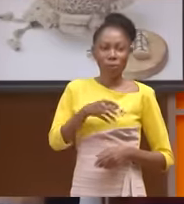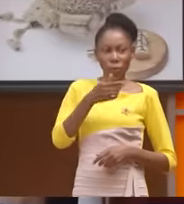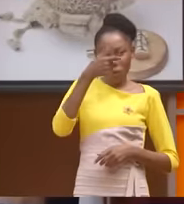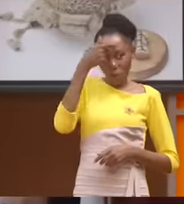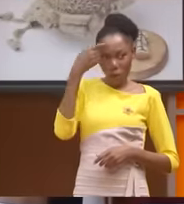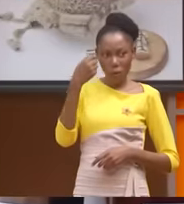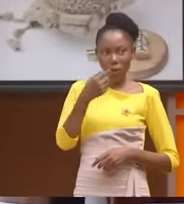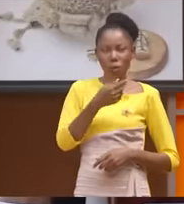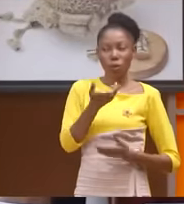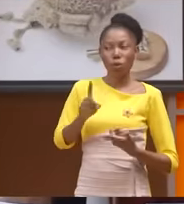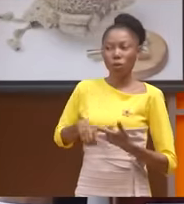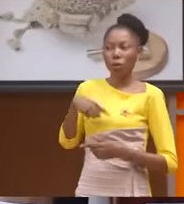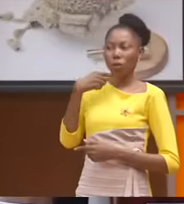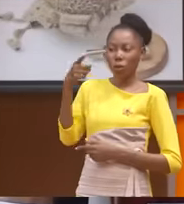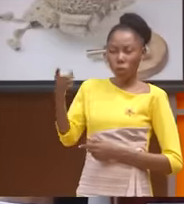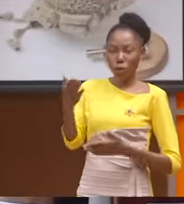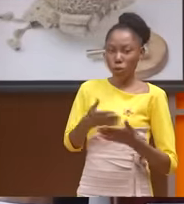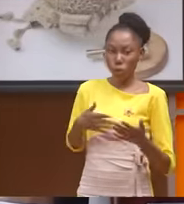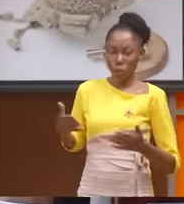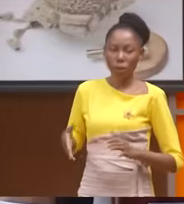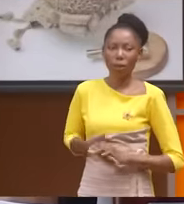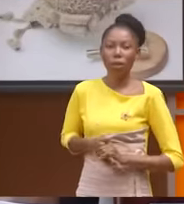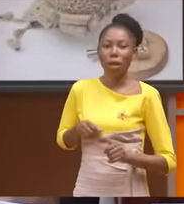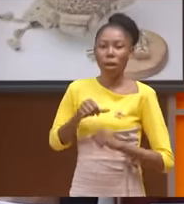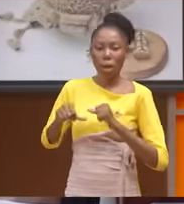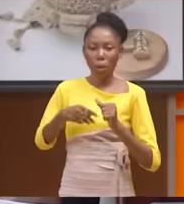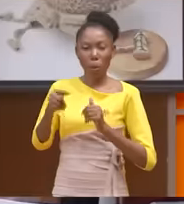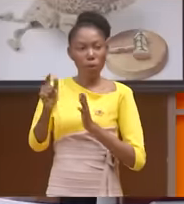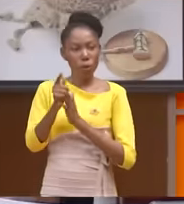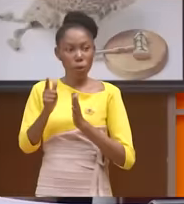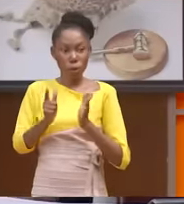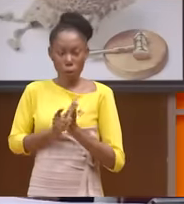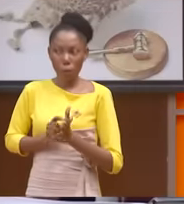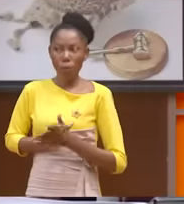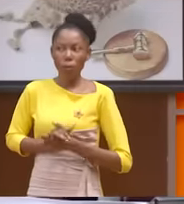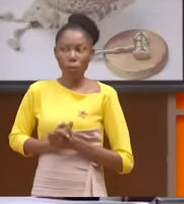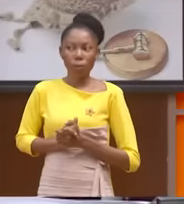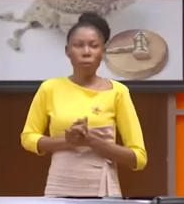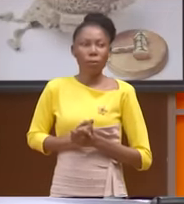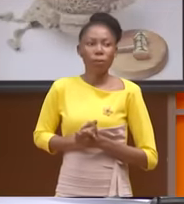think it's about, I like to understand your role as the father of the children before the law.